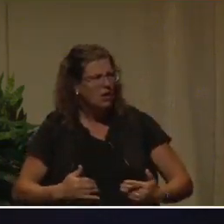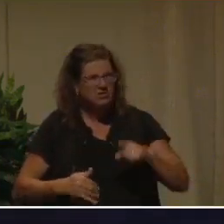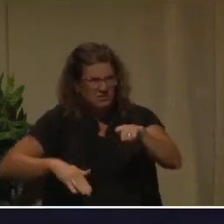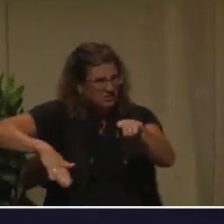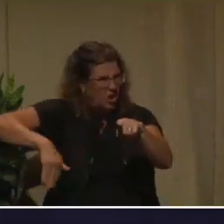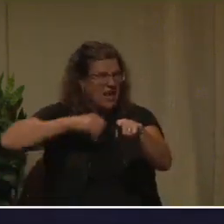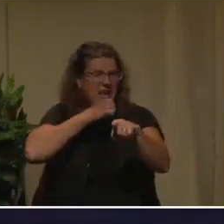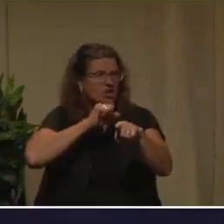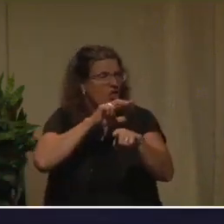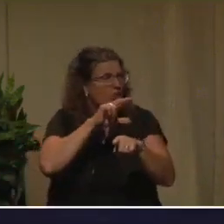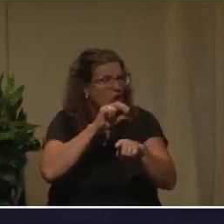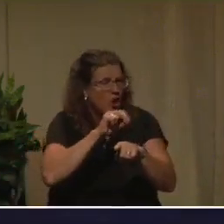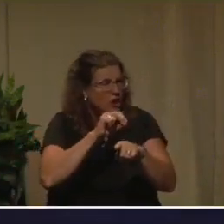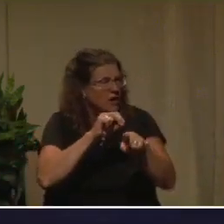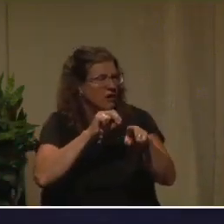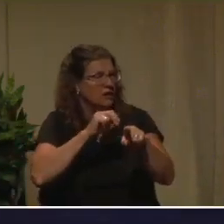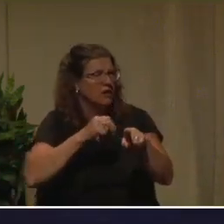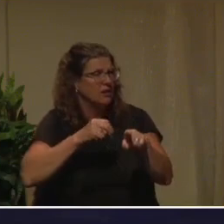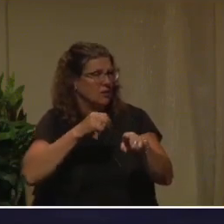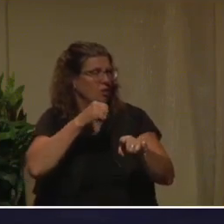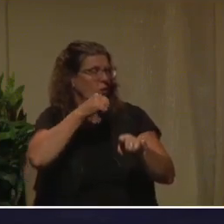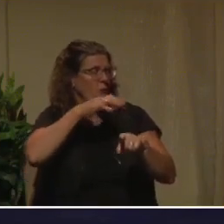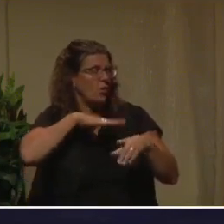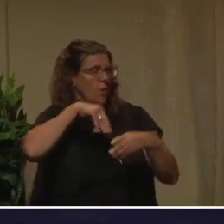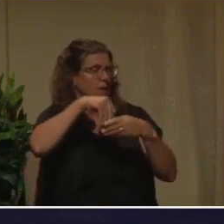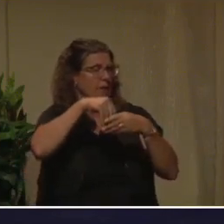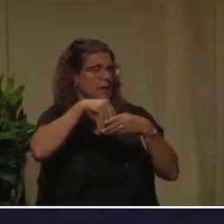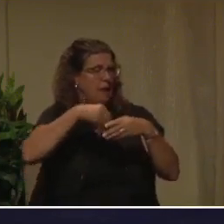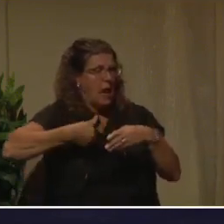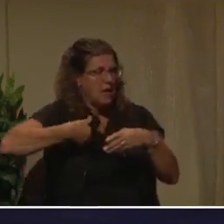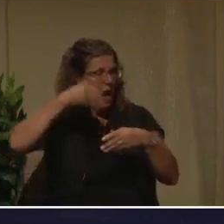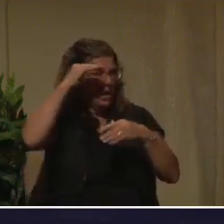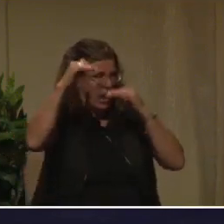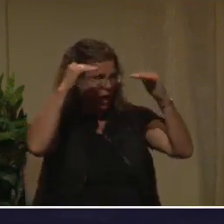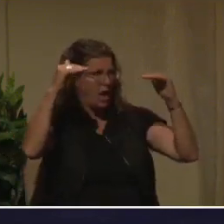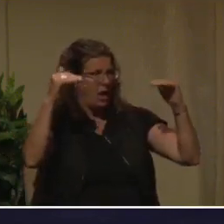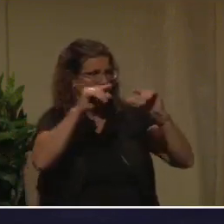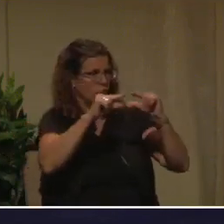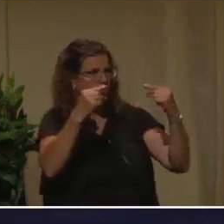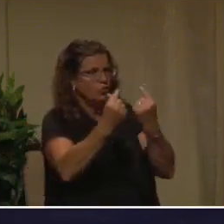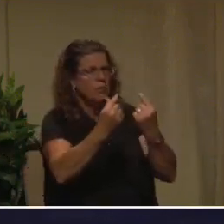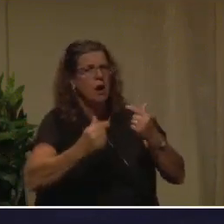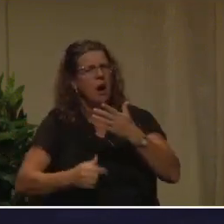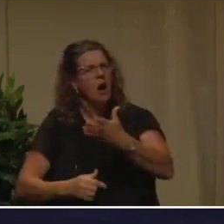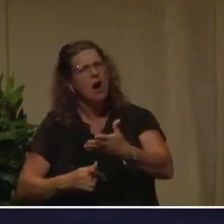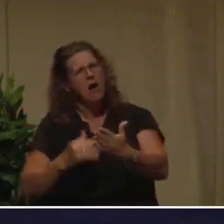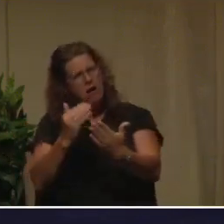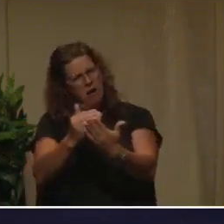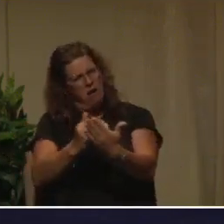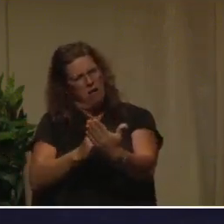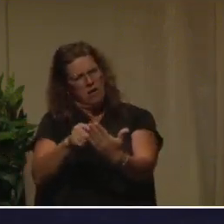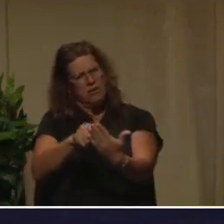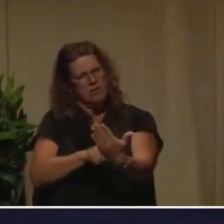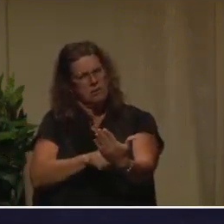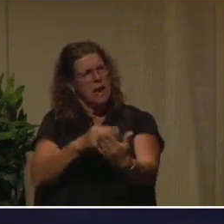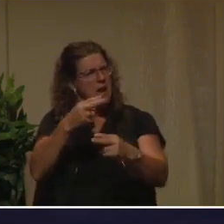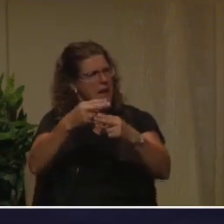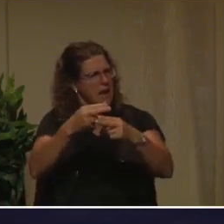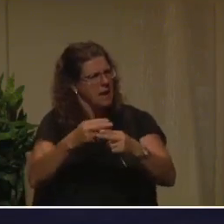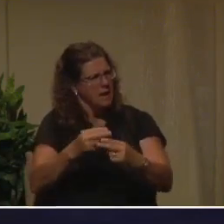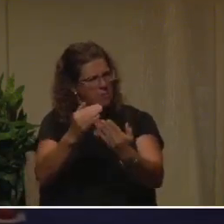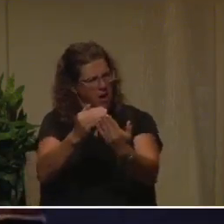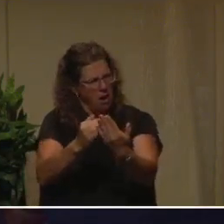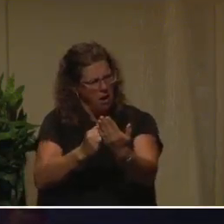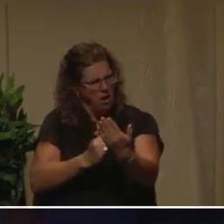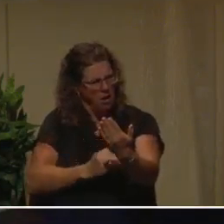And I don't want to sound morbid here. If you're a younger person and you're athletic and I